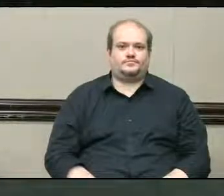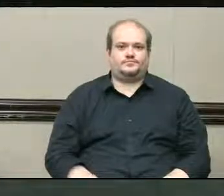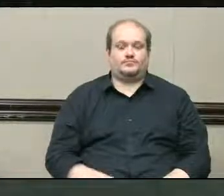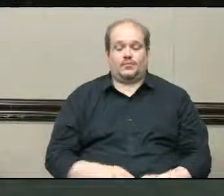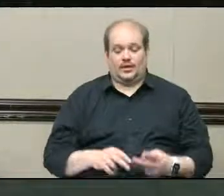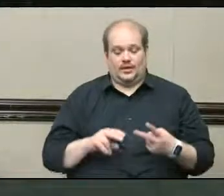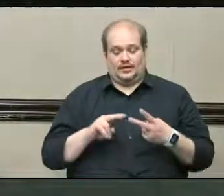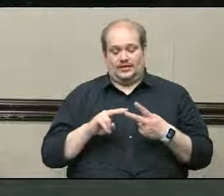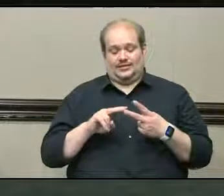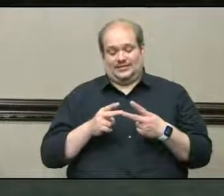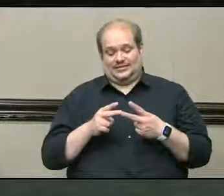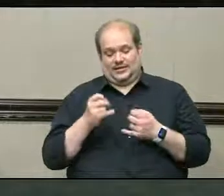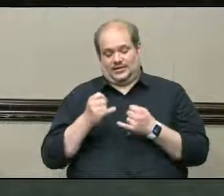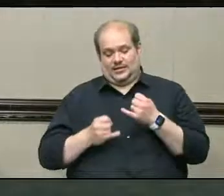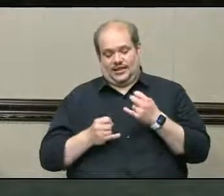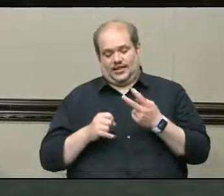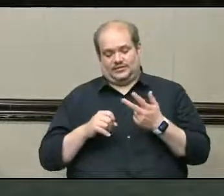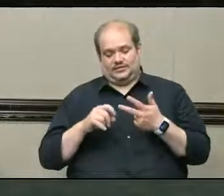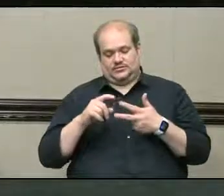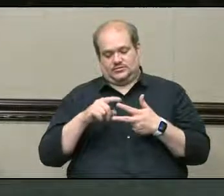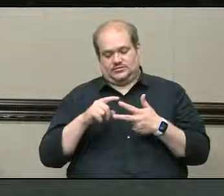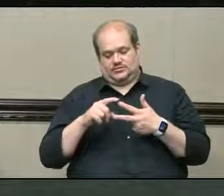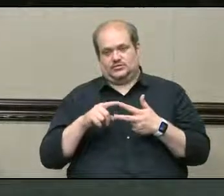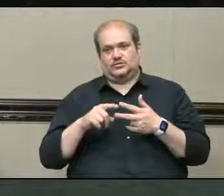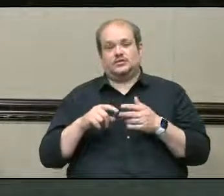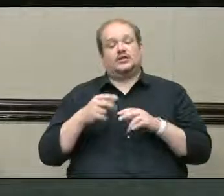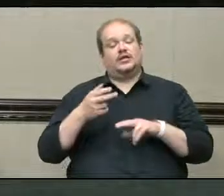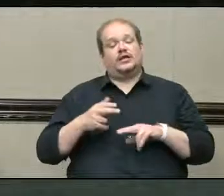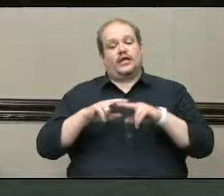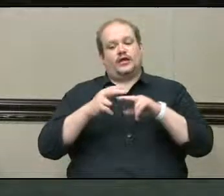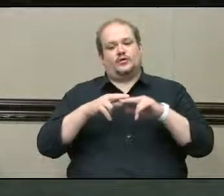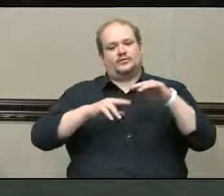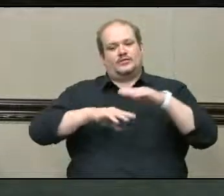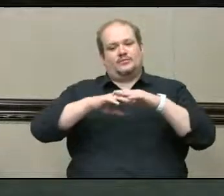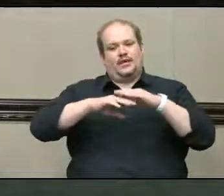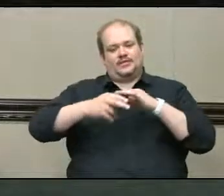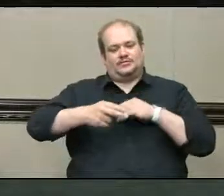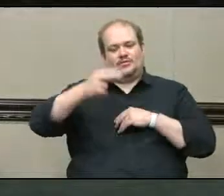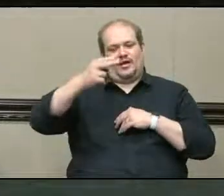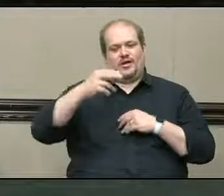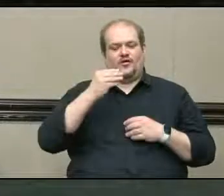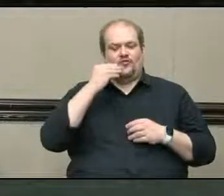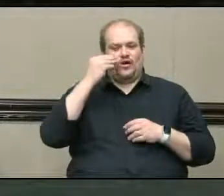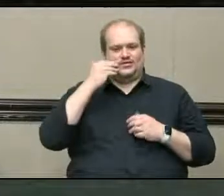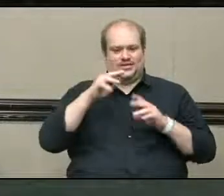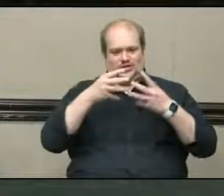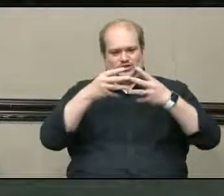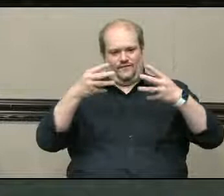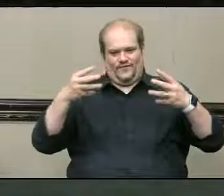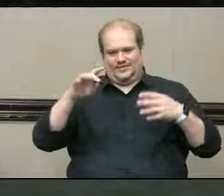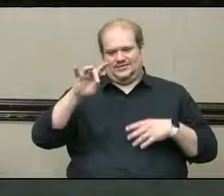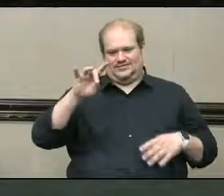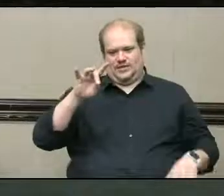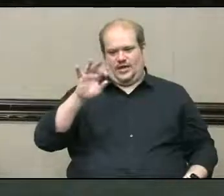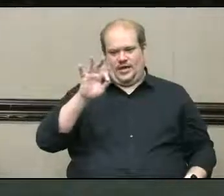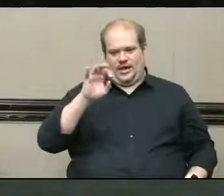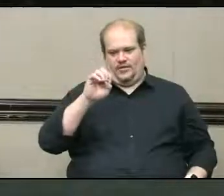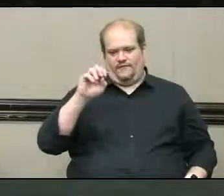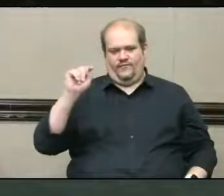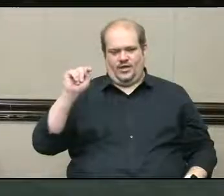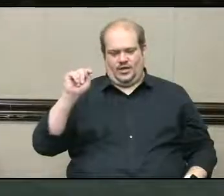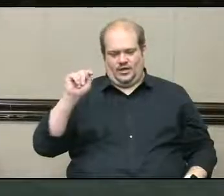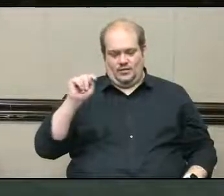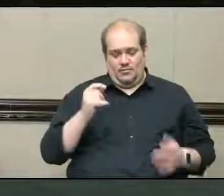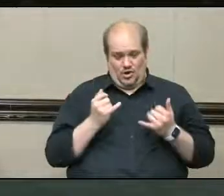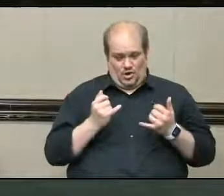The second to the last on that page, it says increase the maximum height of a residential fence to 8 feet.